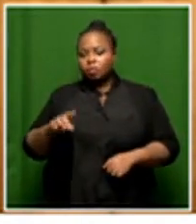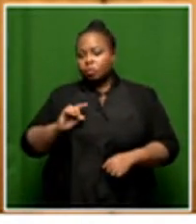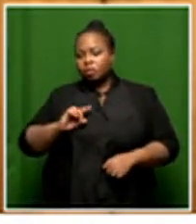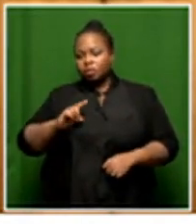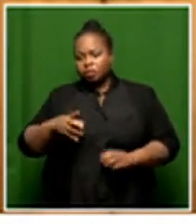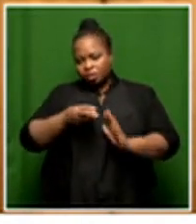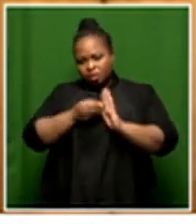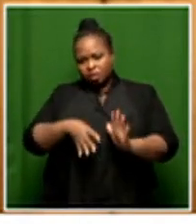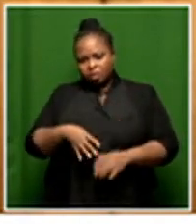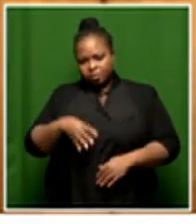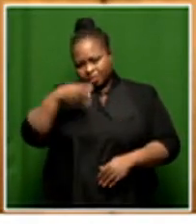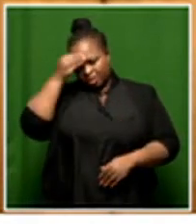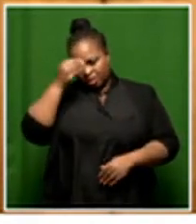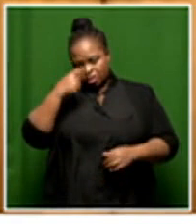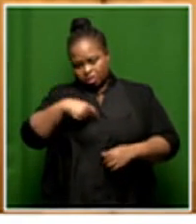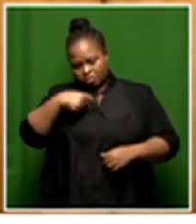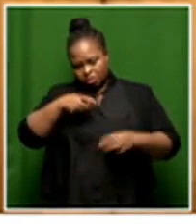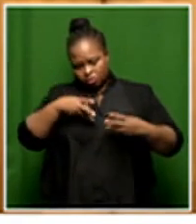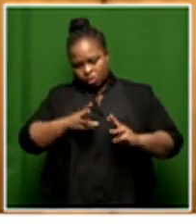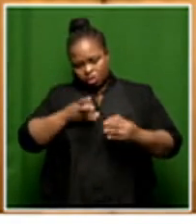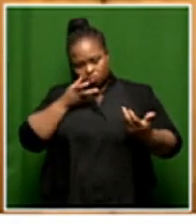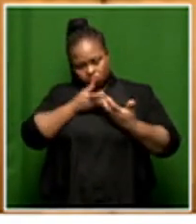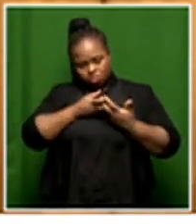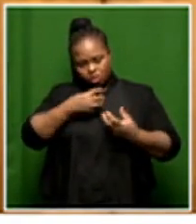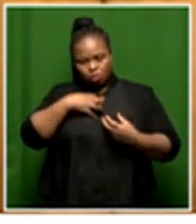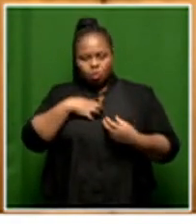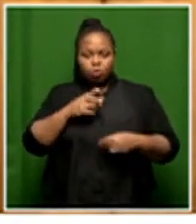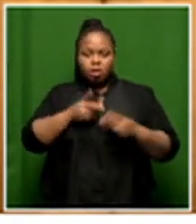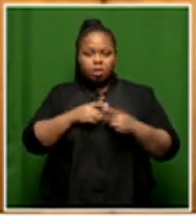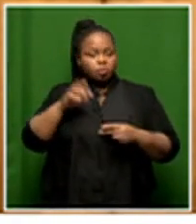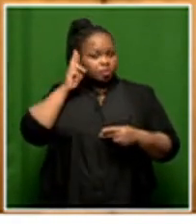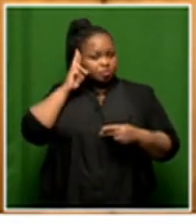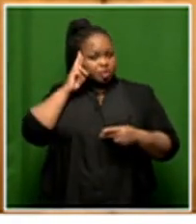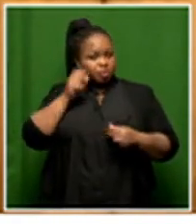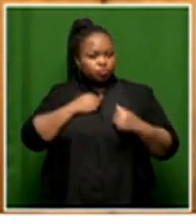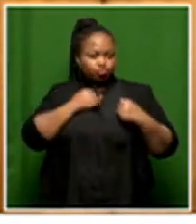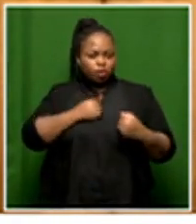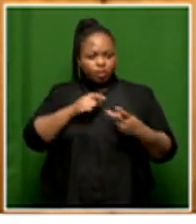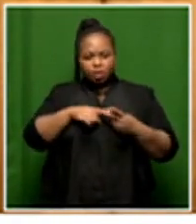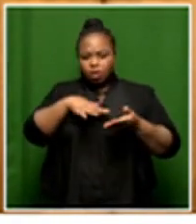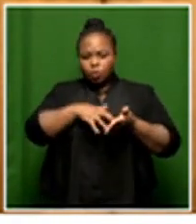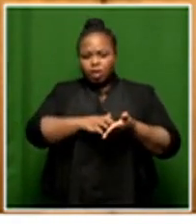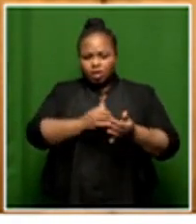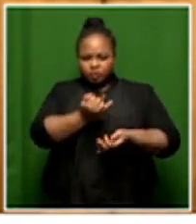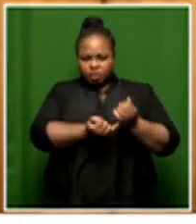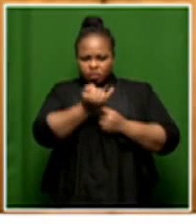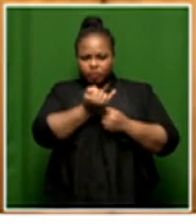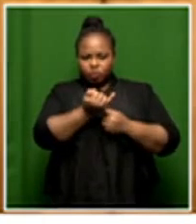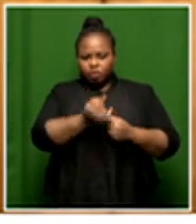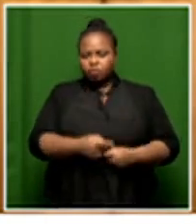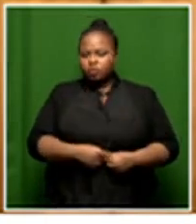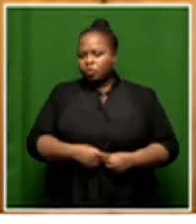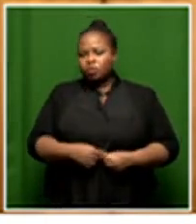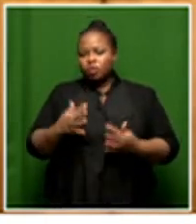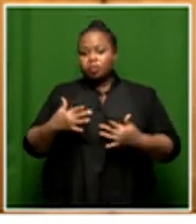the student to learn in a very personalized way, taking into account that student's strengths and weaknesses without the need